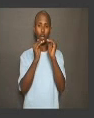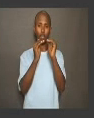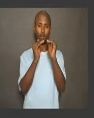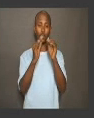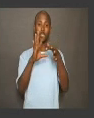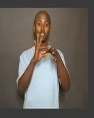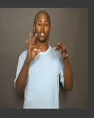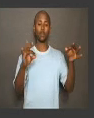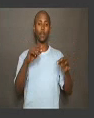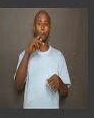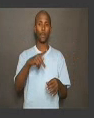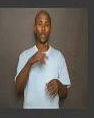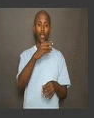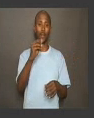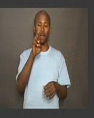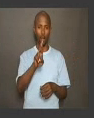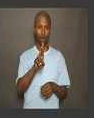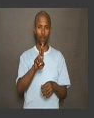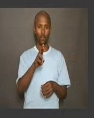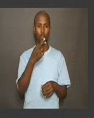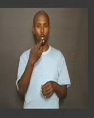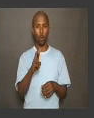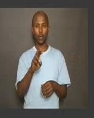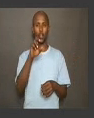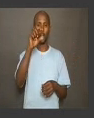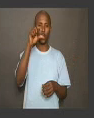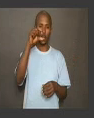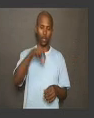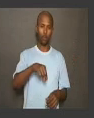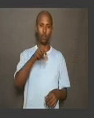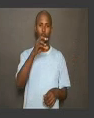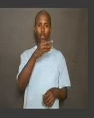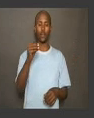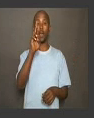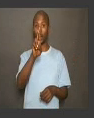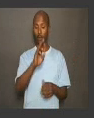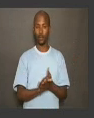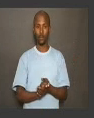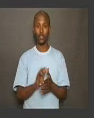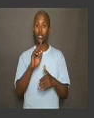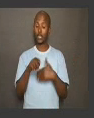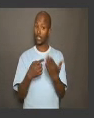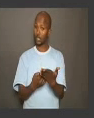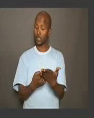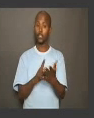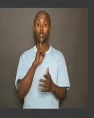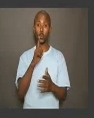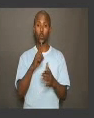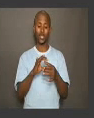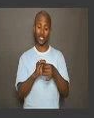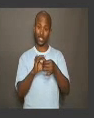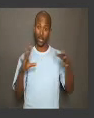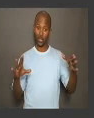the statement P and R or Q and R. This is true of